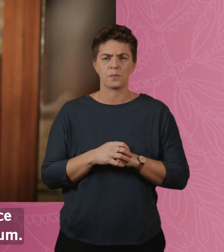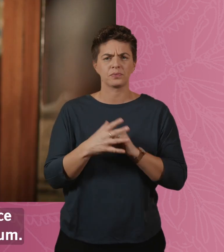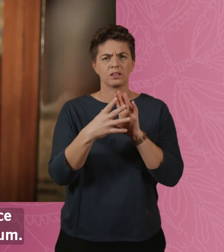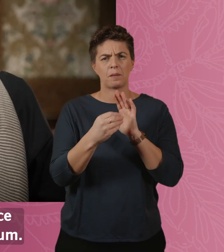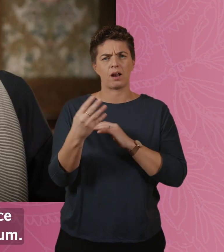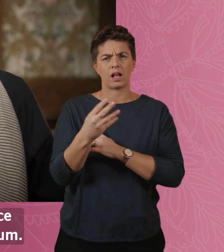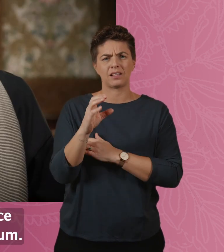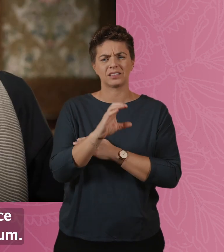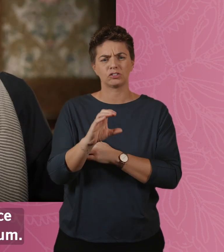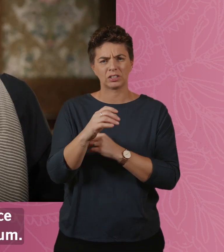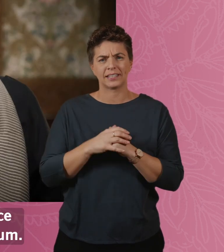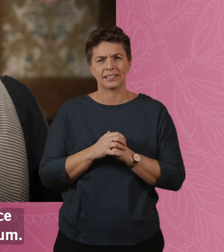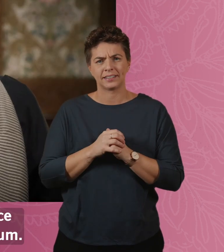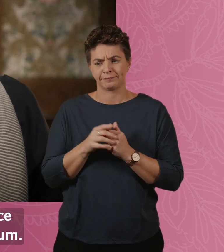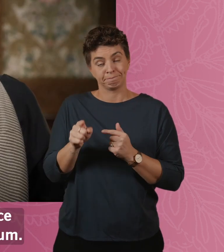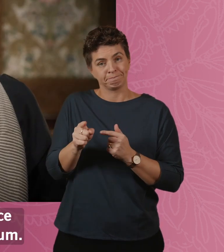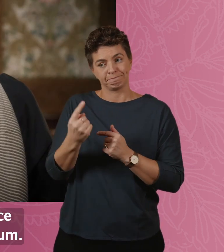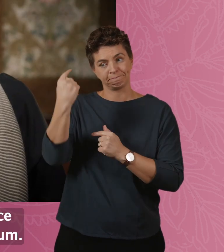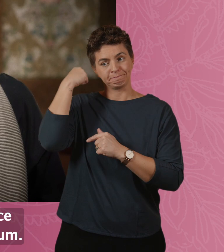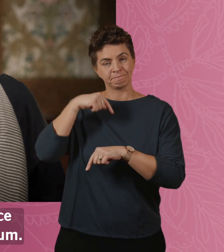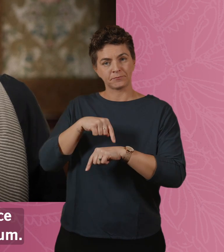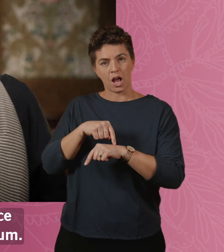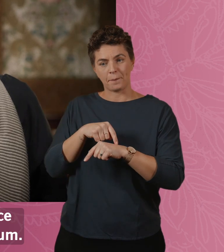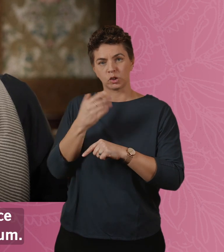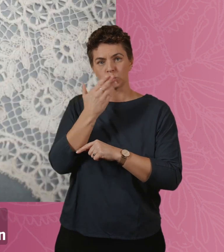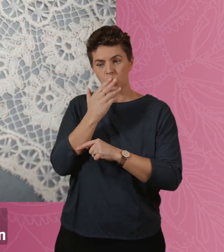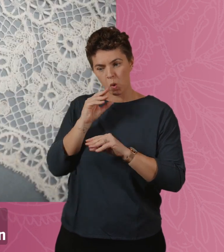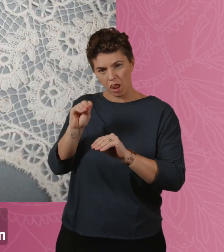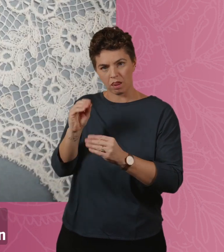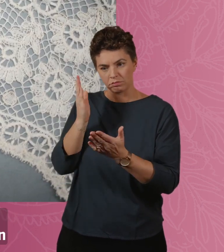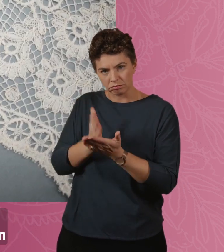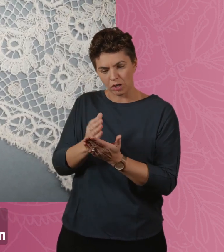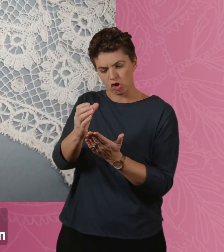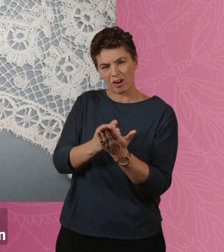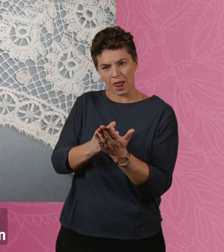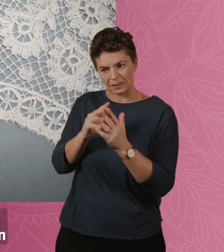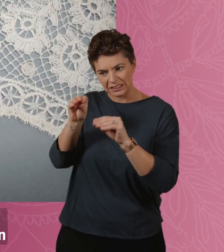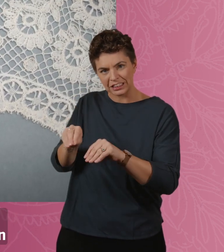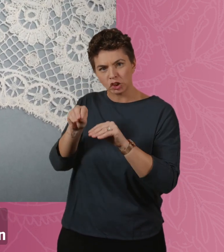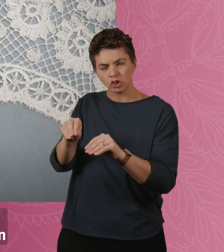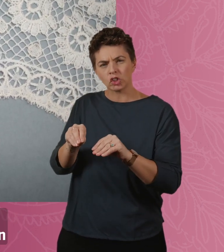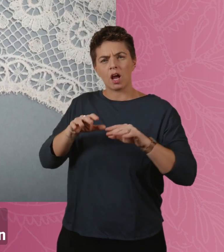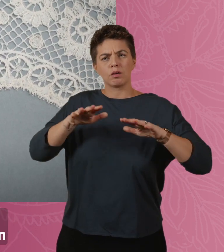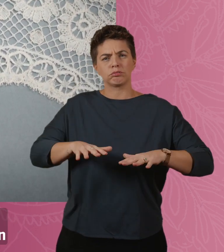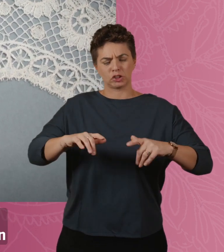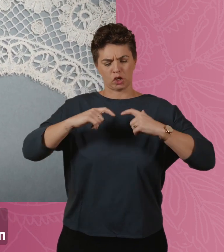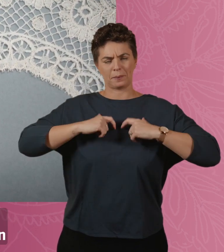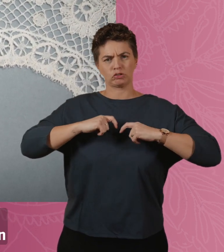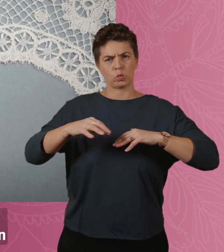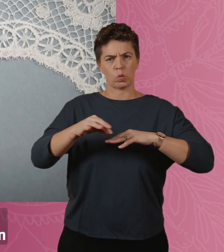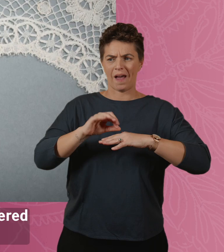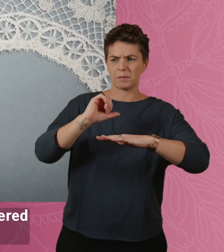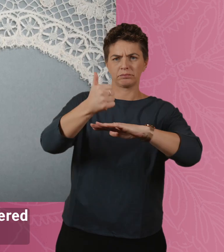example, in the 19th century, lace was a compulsory part of the curriculum when British missionary wives established